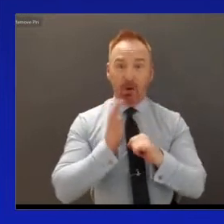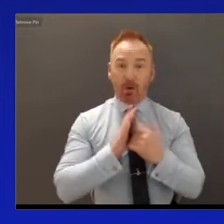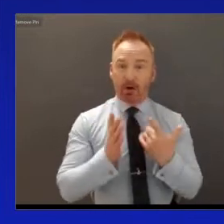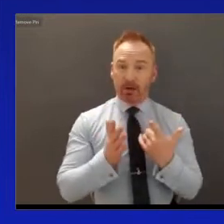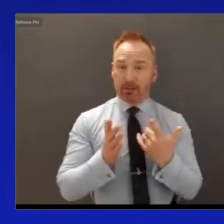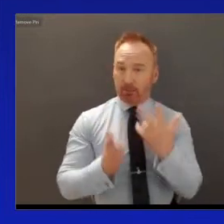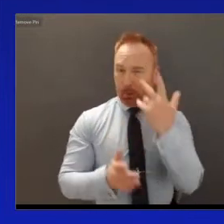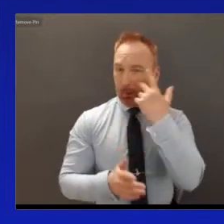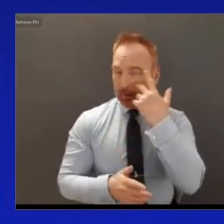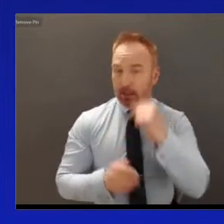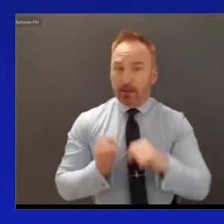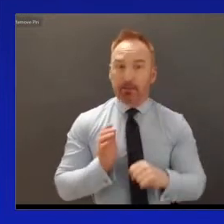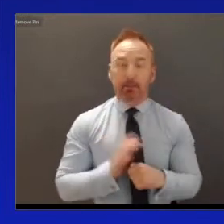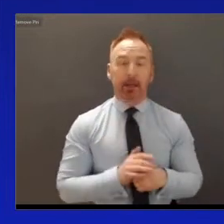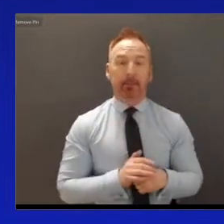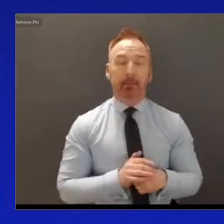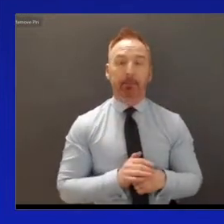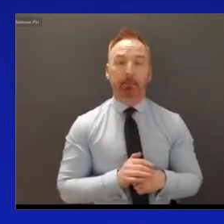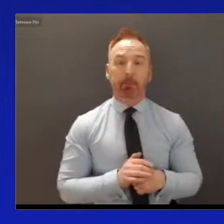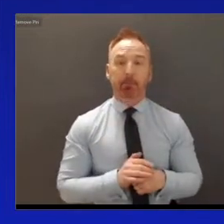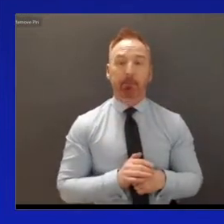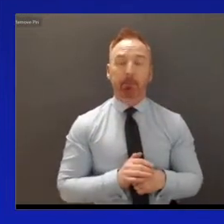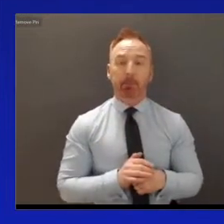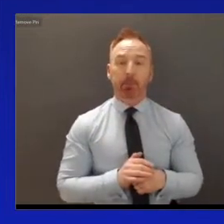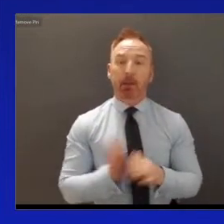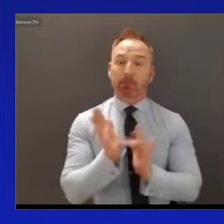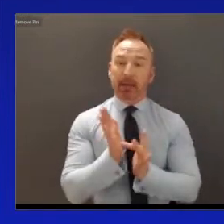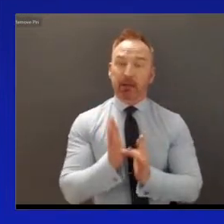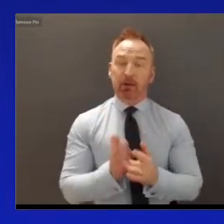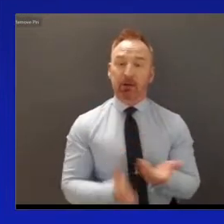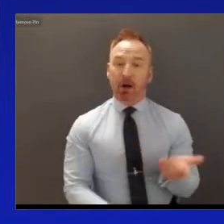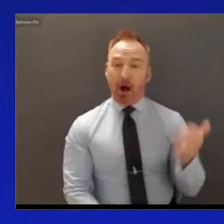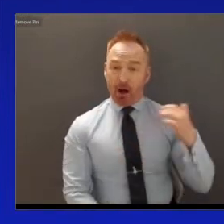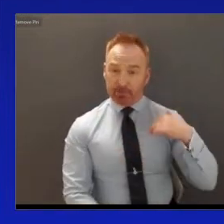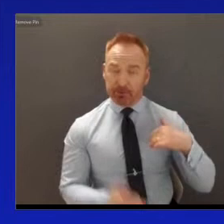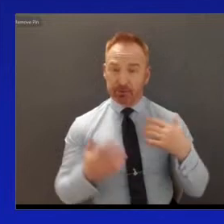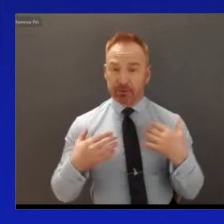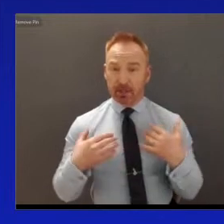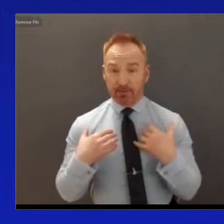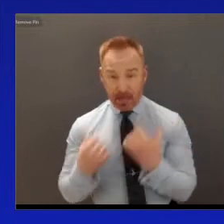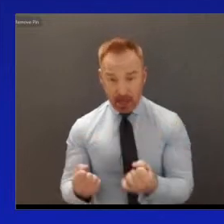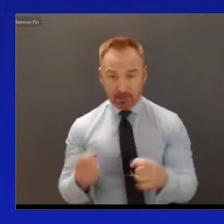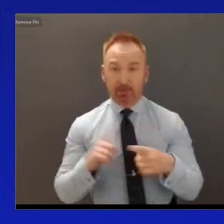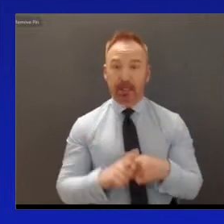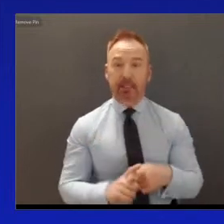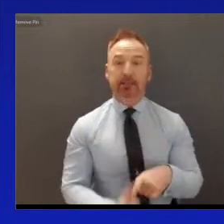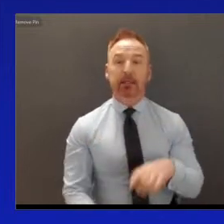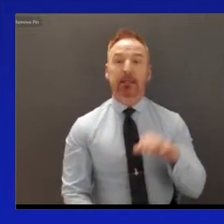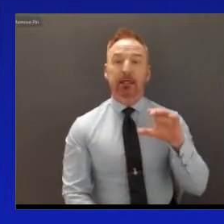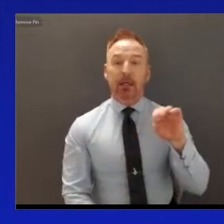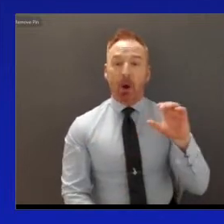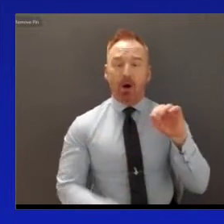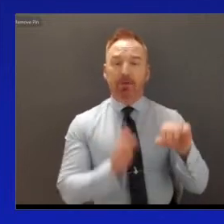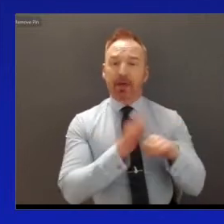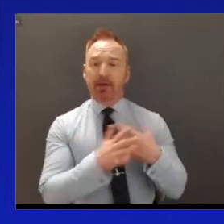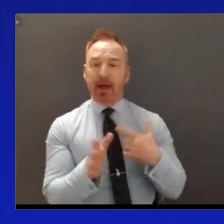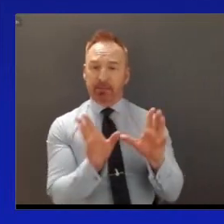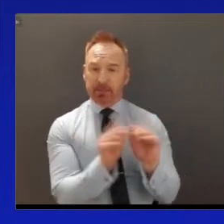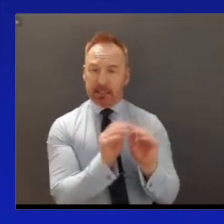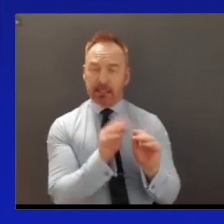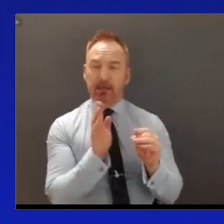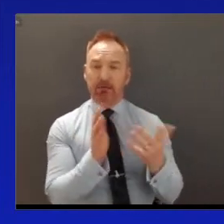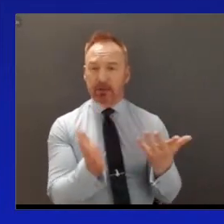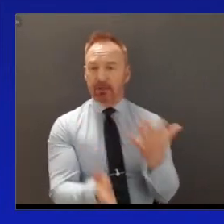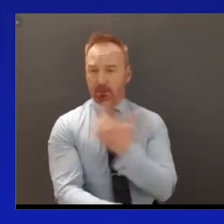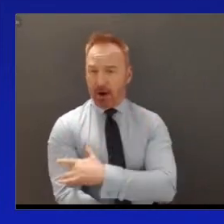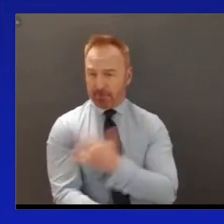the medical officers of health and the CEOs of the hospitals have had a meeting with the province, and there's been some direction from the province. They've